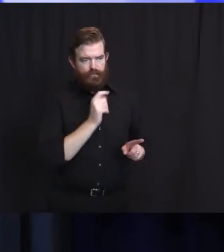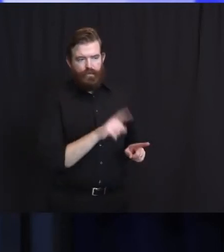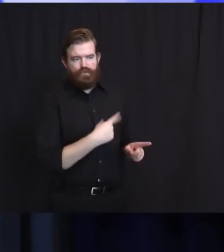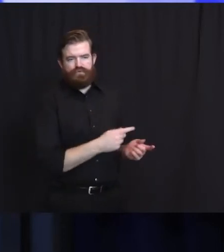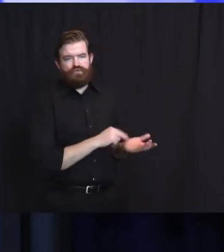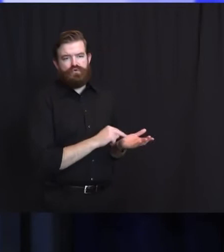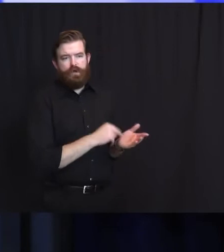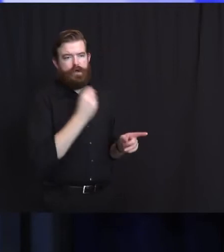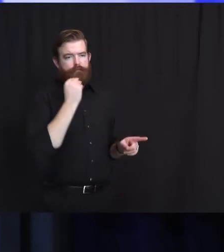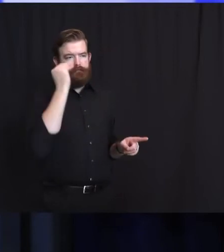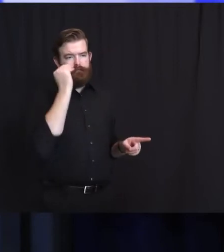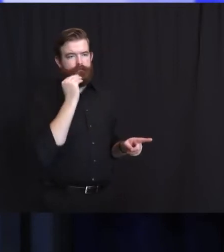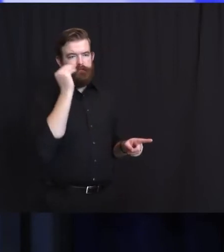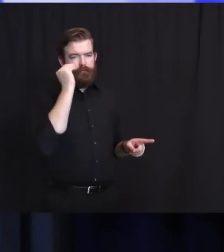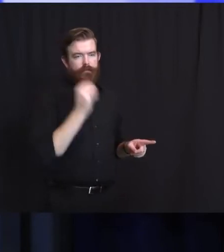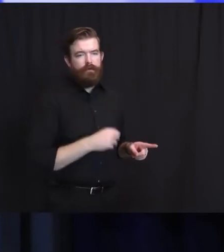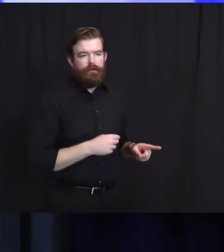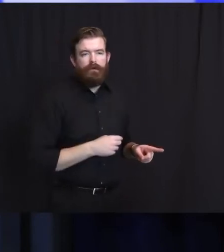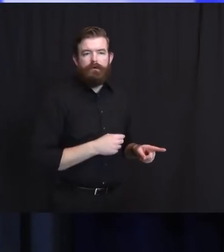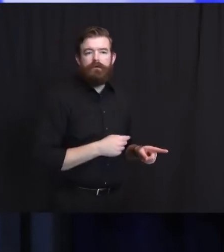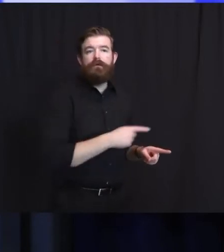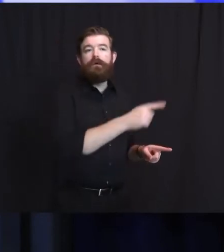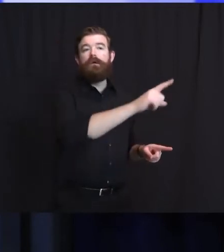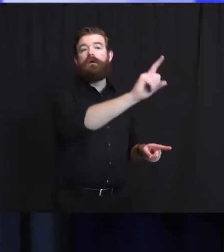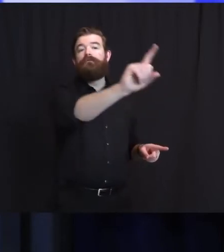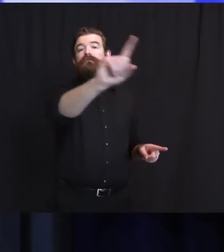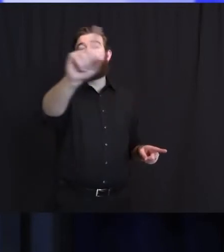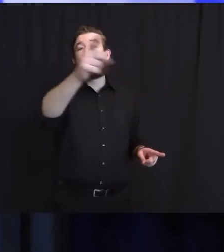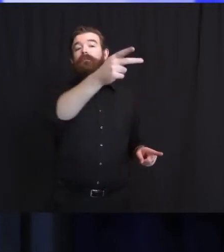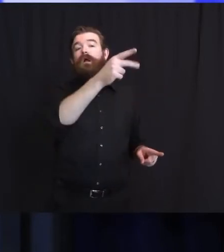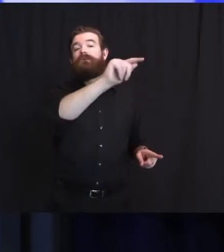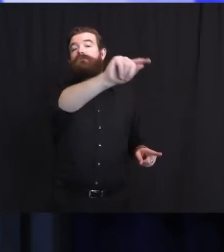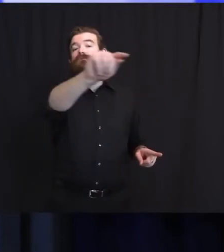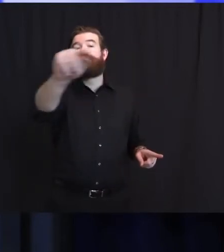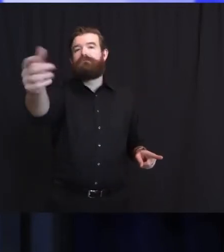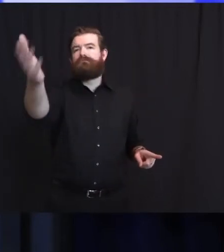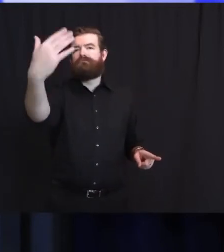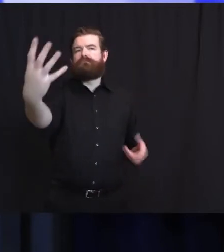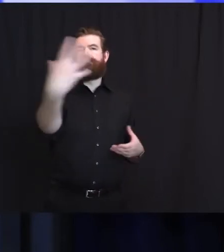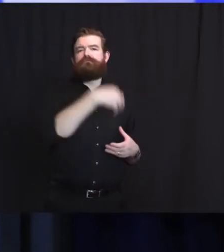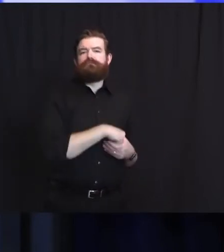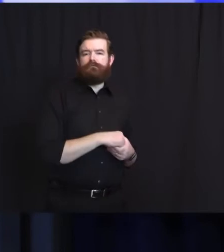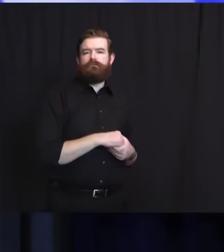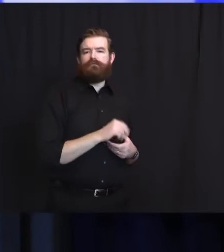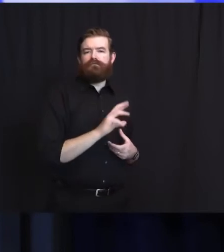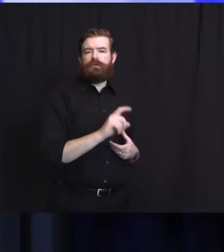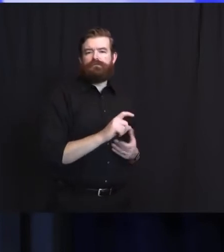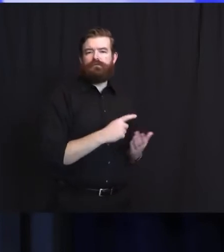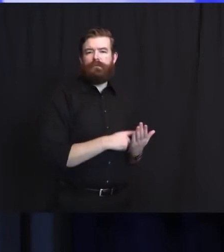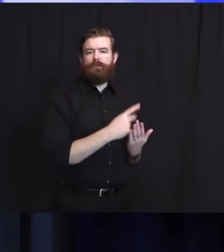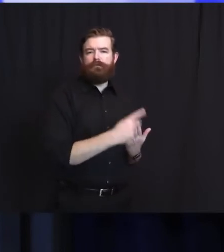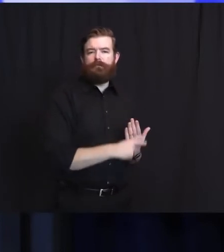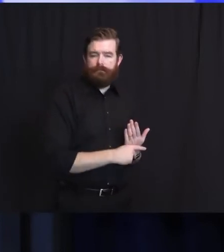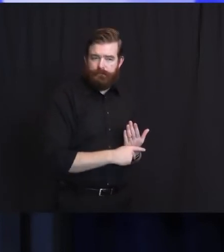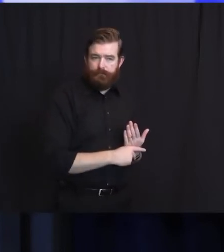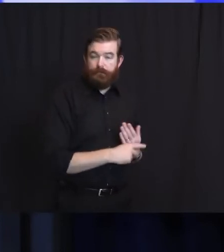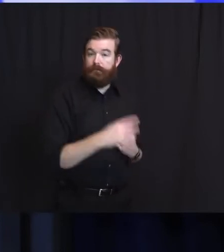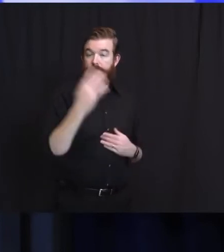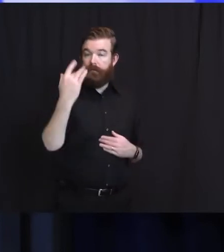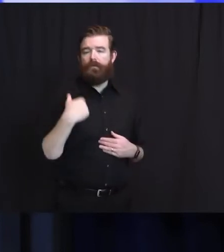facilities into the program as possible. The reason for this advocacy was to ensure that all individuals